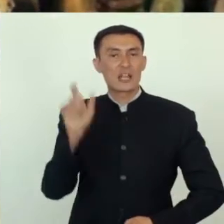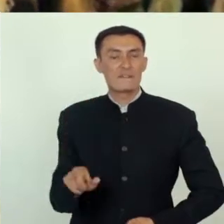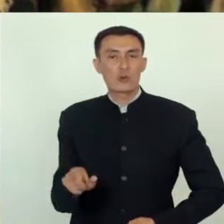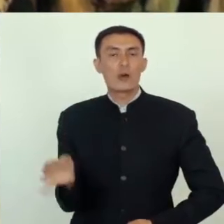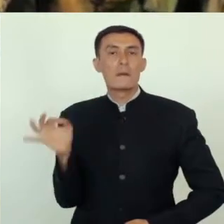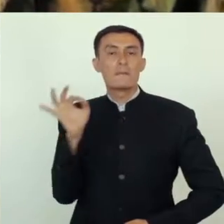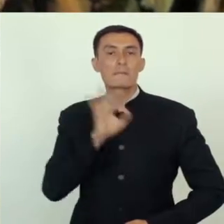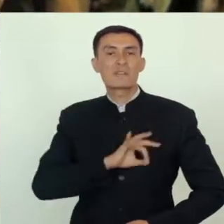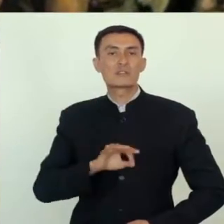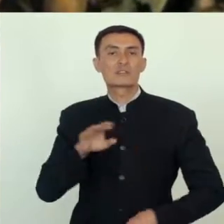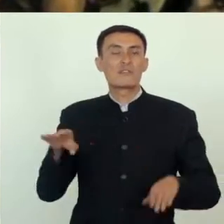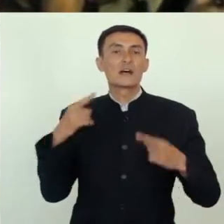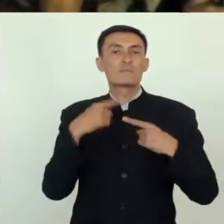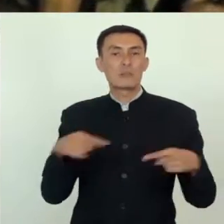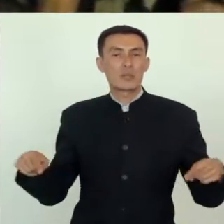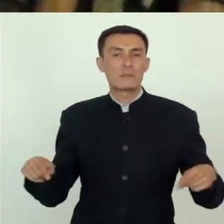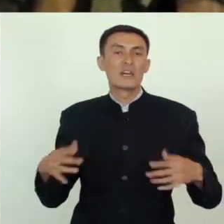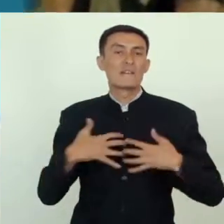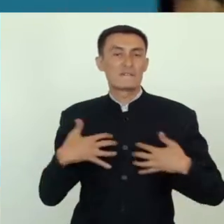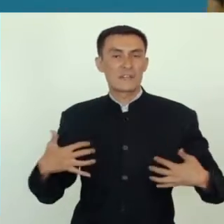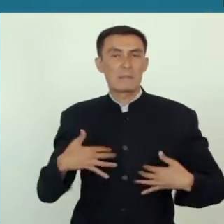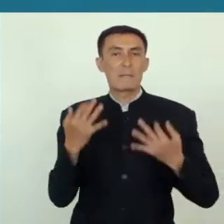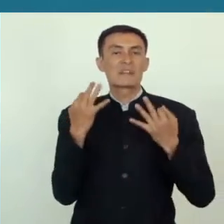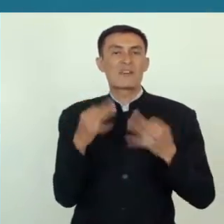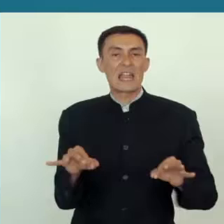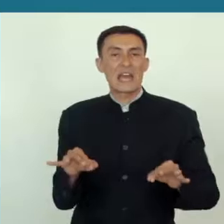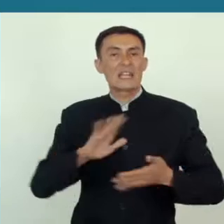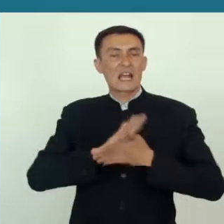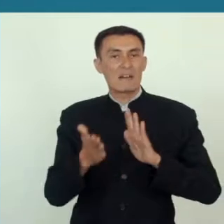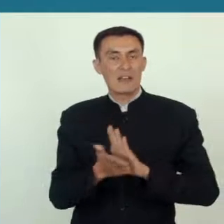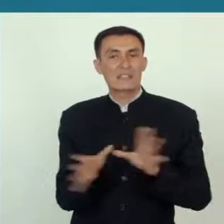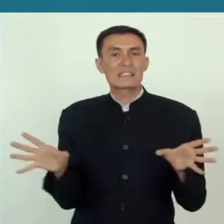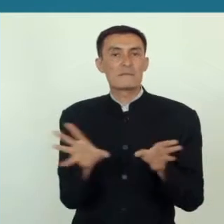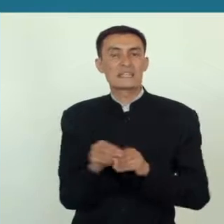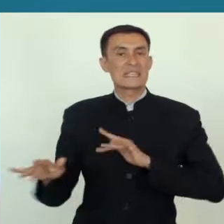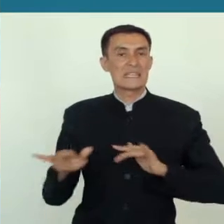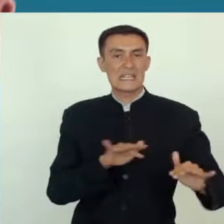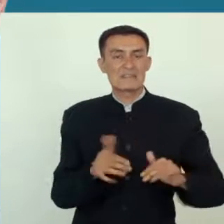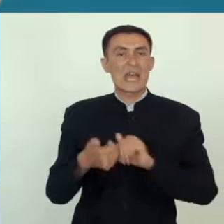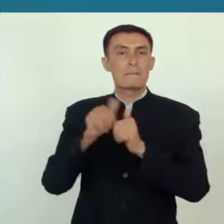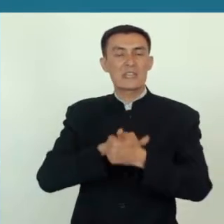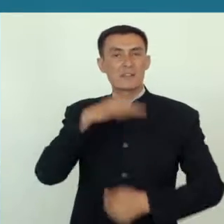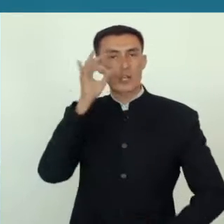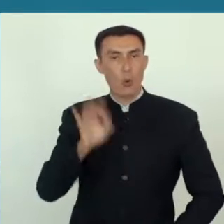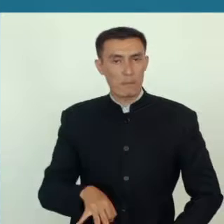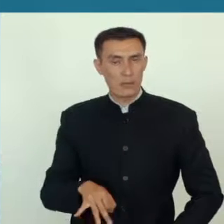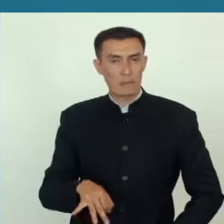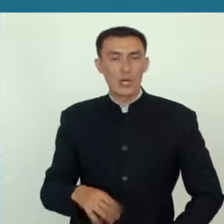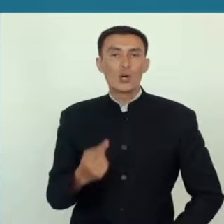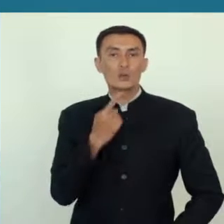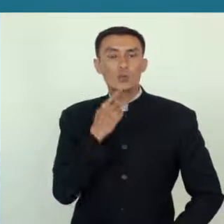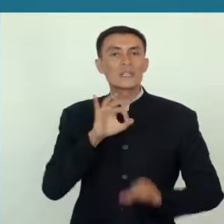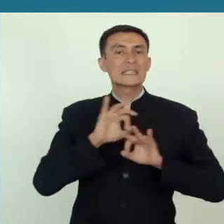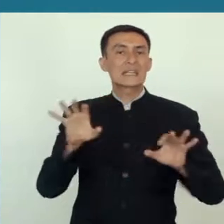joint activities and to exchange experiences. It is difficult to say what occurred first, the ability to speak or the ability